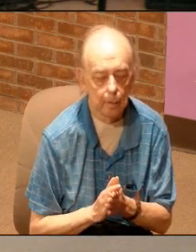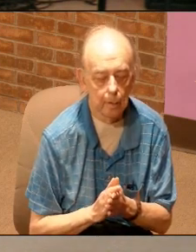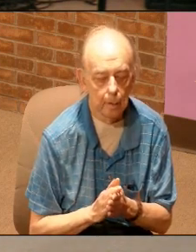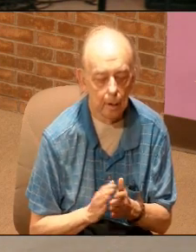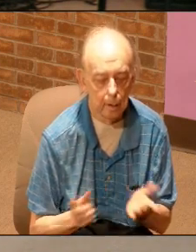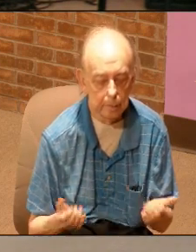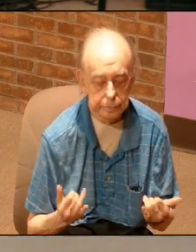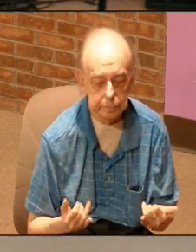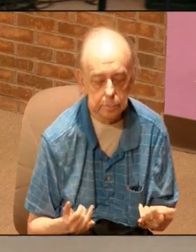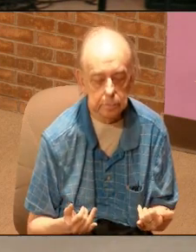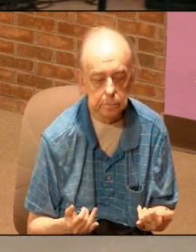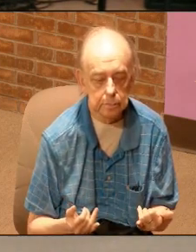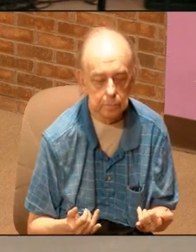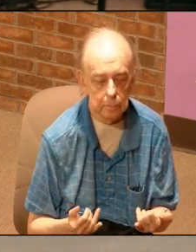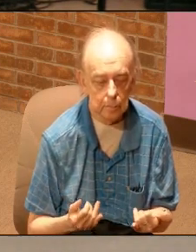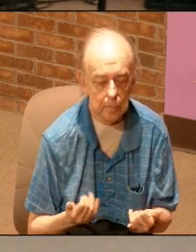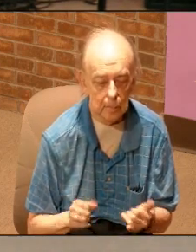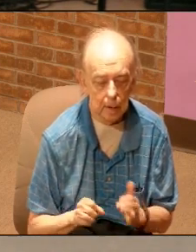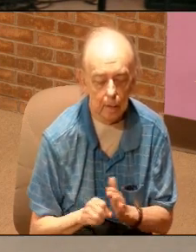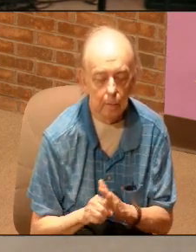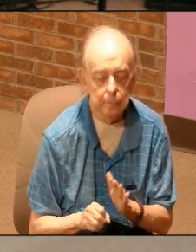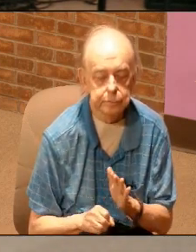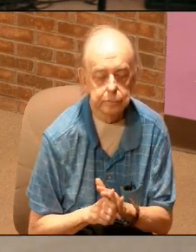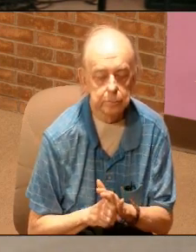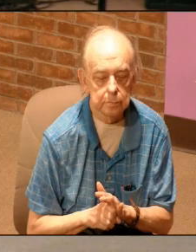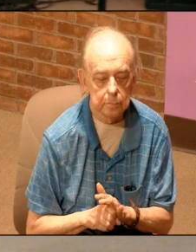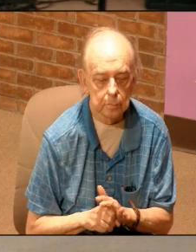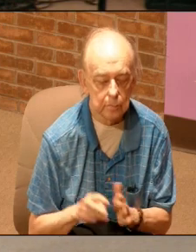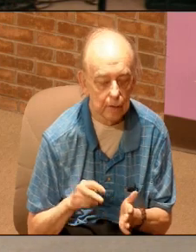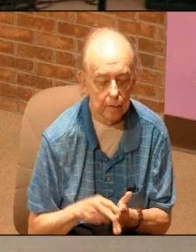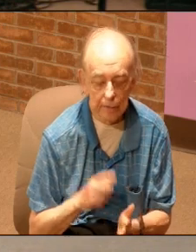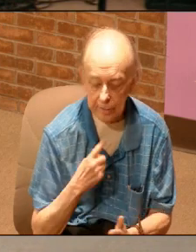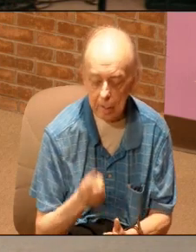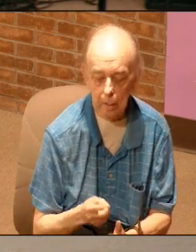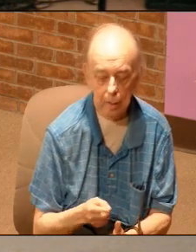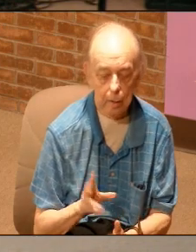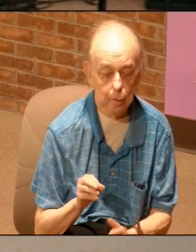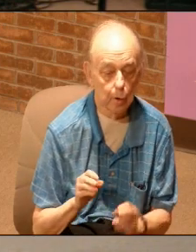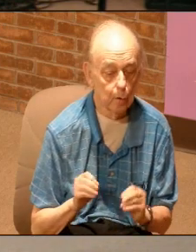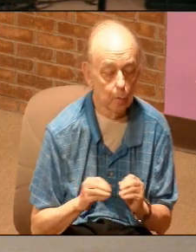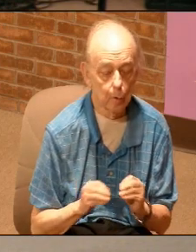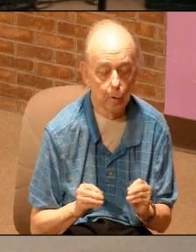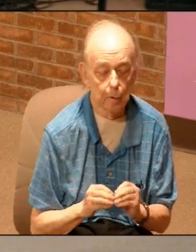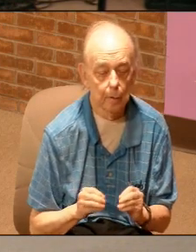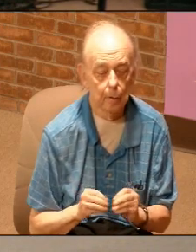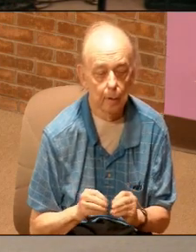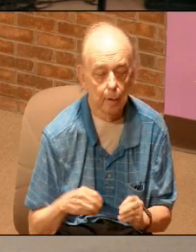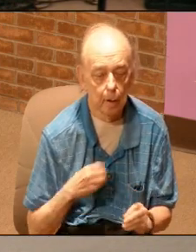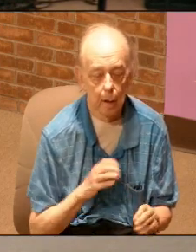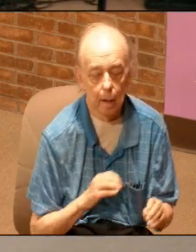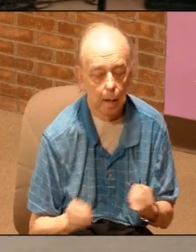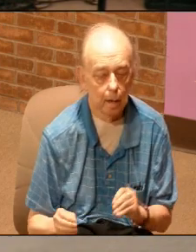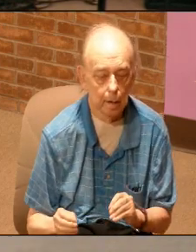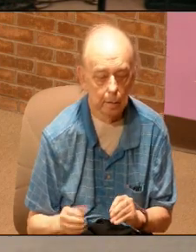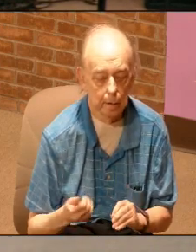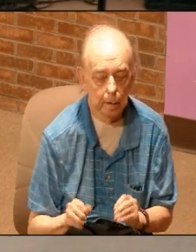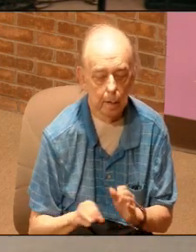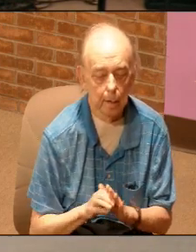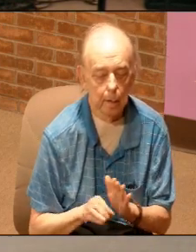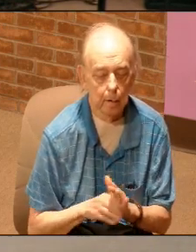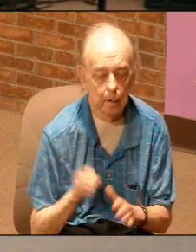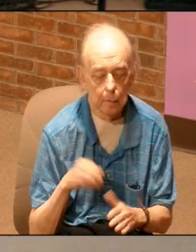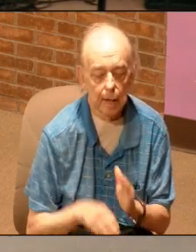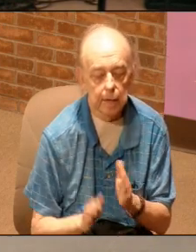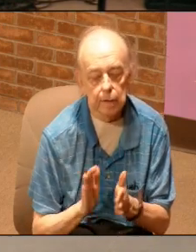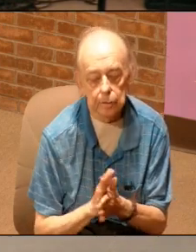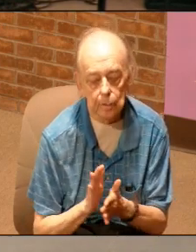stuff. And now a couple of states have stood up and said, no more. We're putting the 10 Commandments back